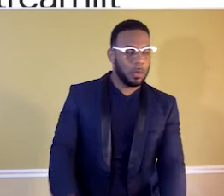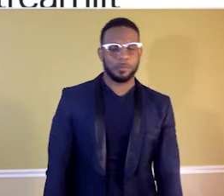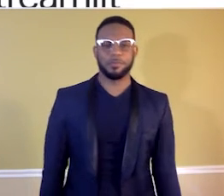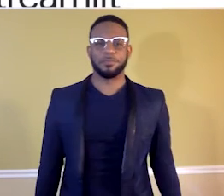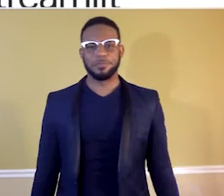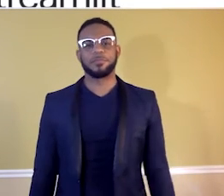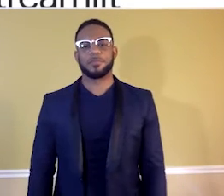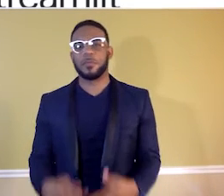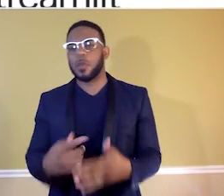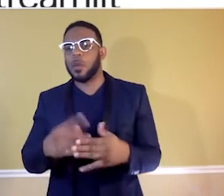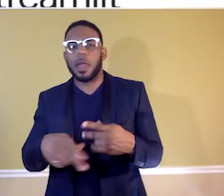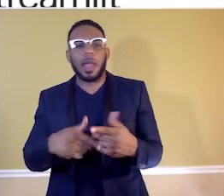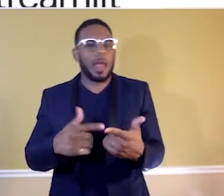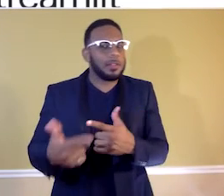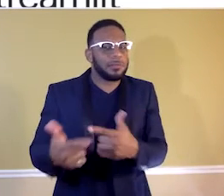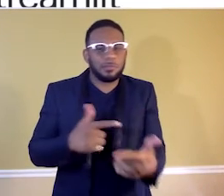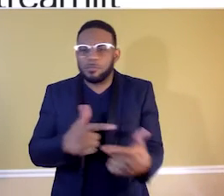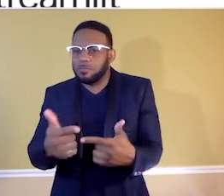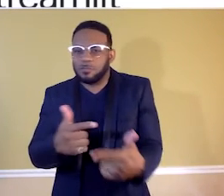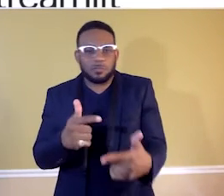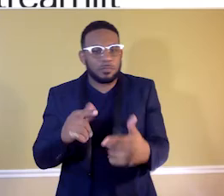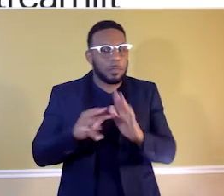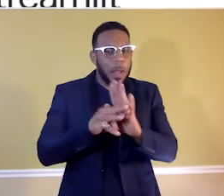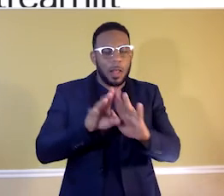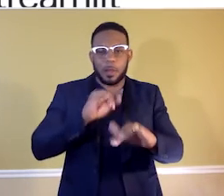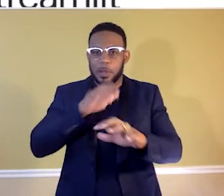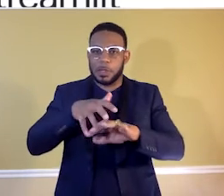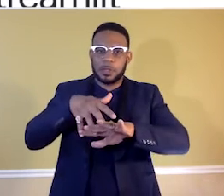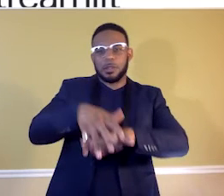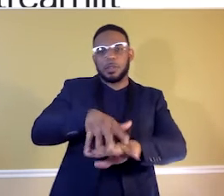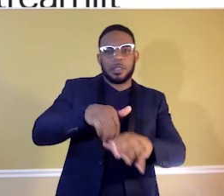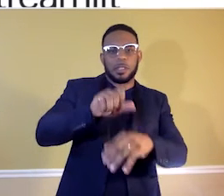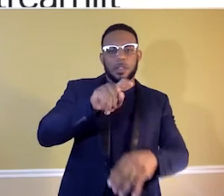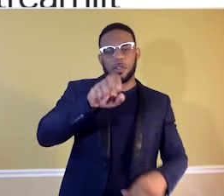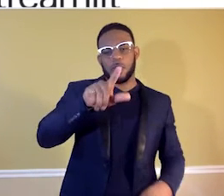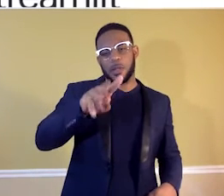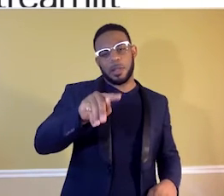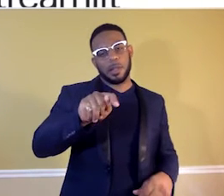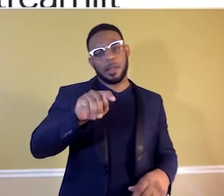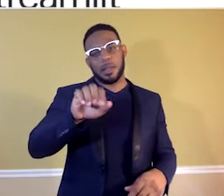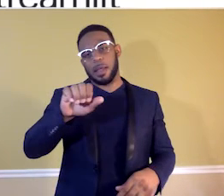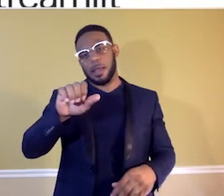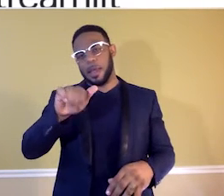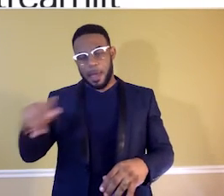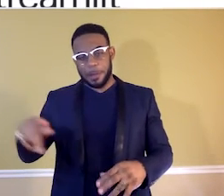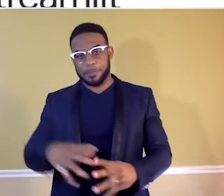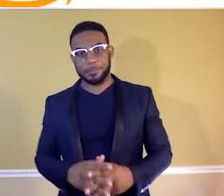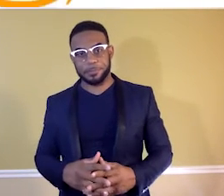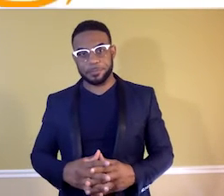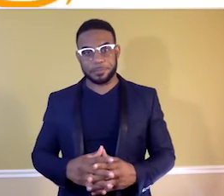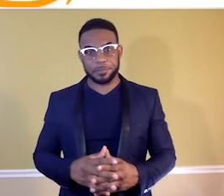going and what kind of interactive modules can be embedded into a Streamlit application.